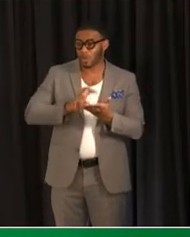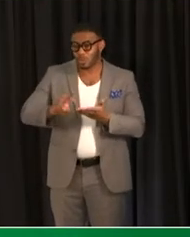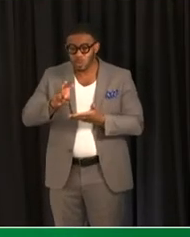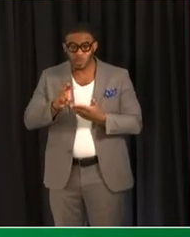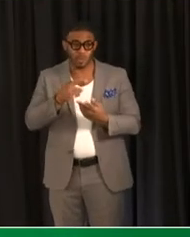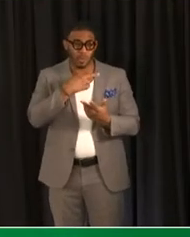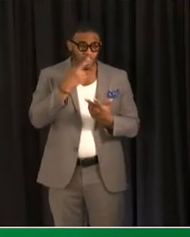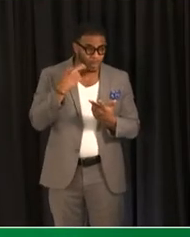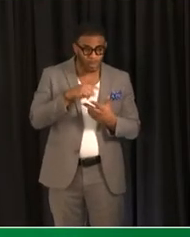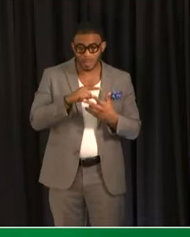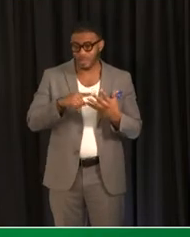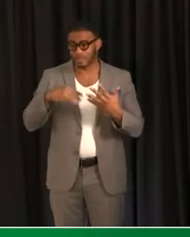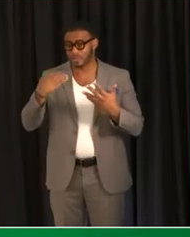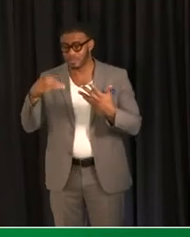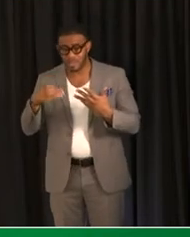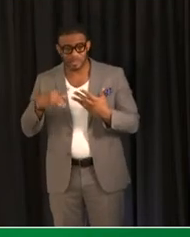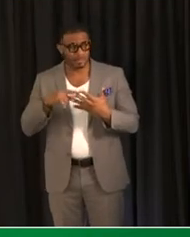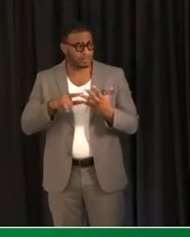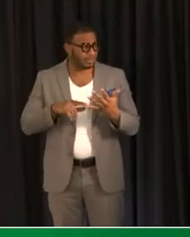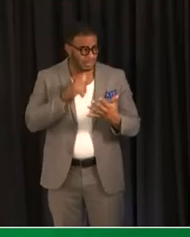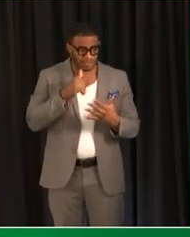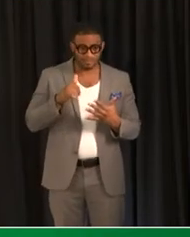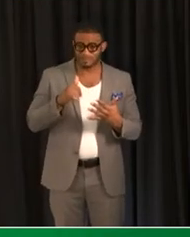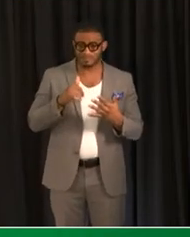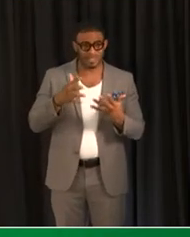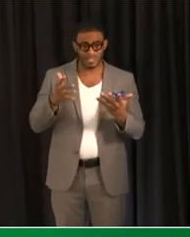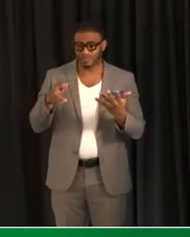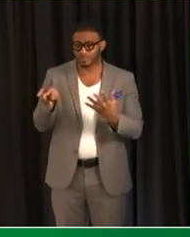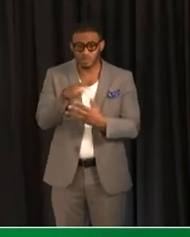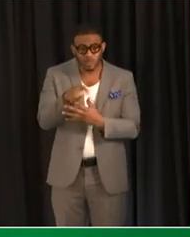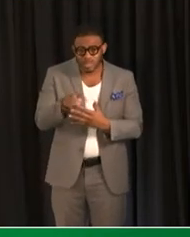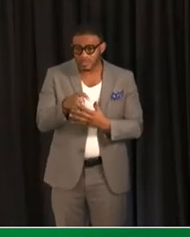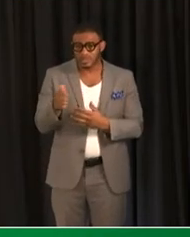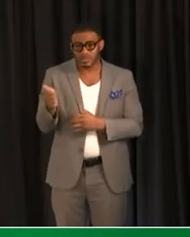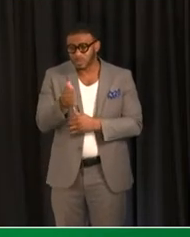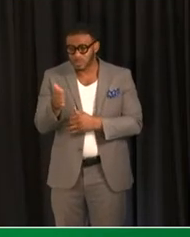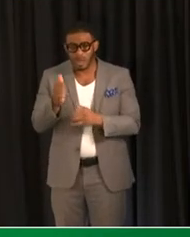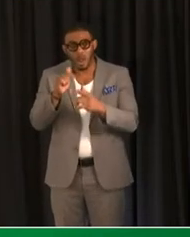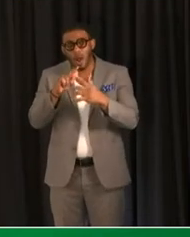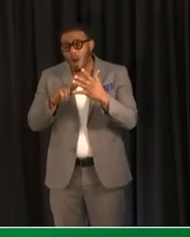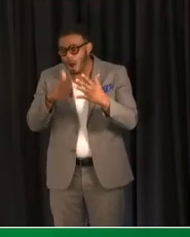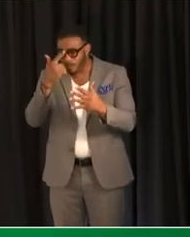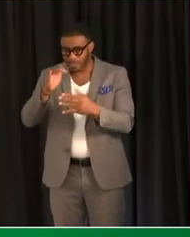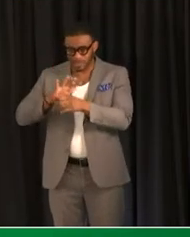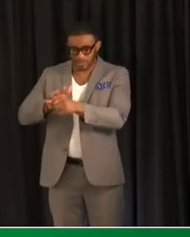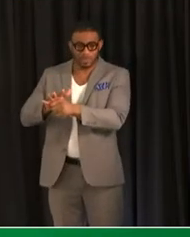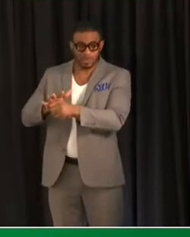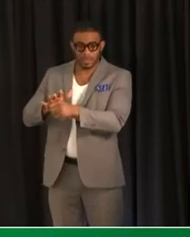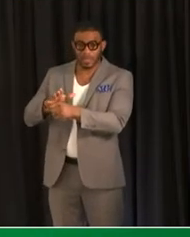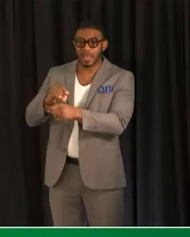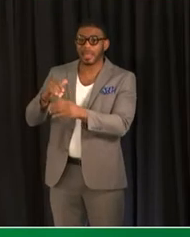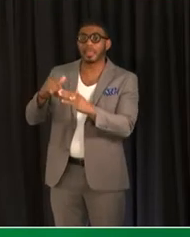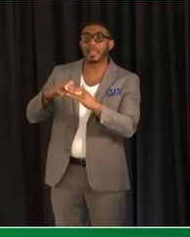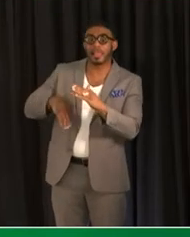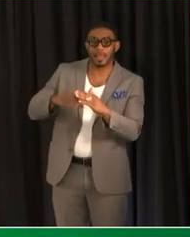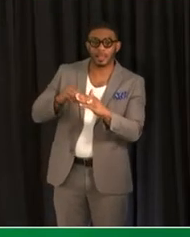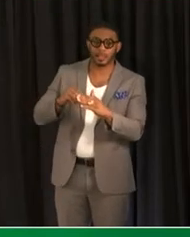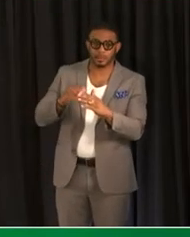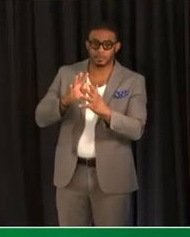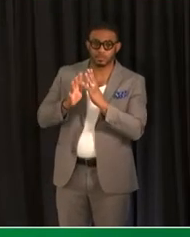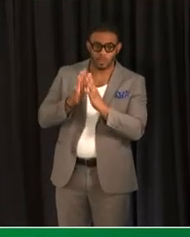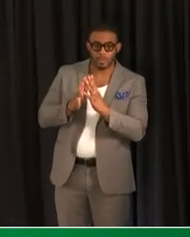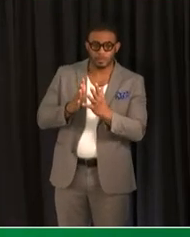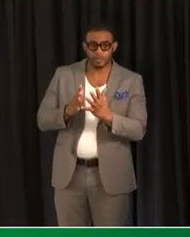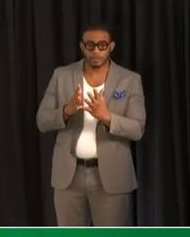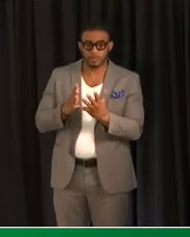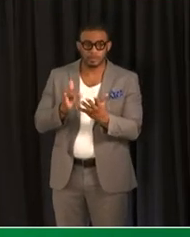tourism destinations, restaurants, shops, our mass transit, all due to the effects of COVID-19 and a lack of